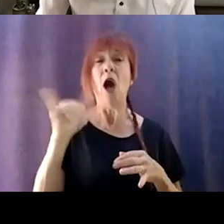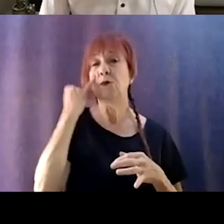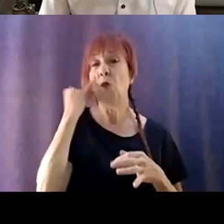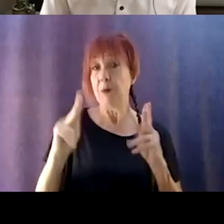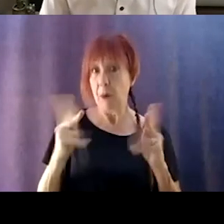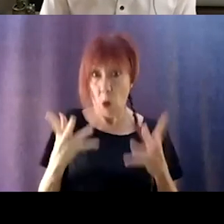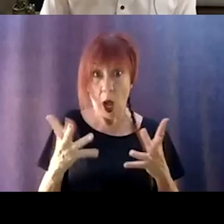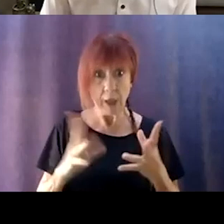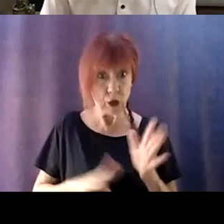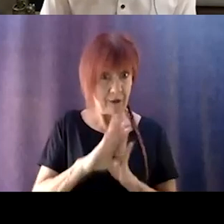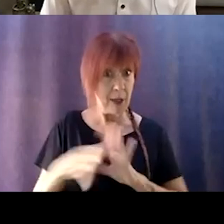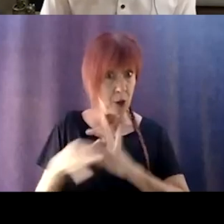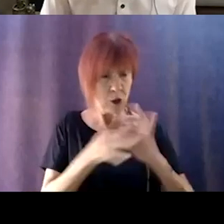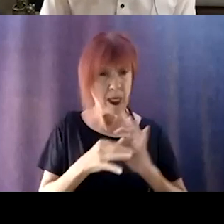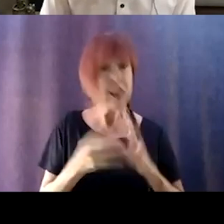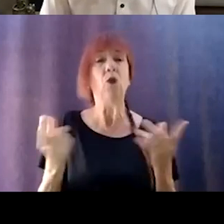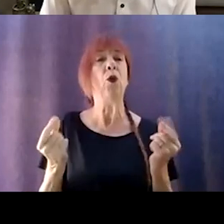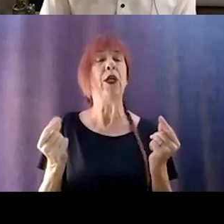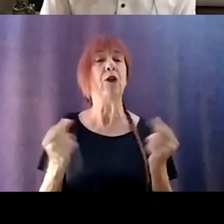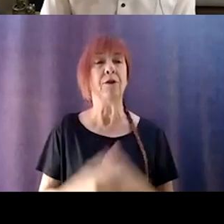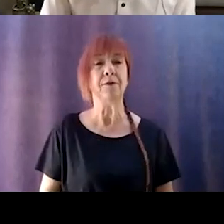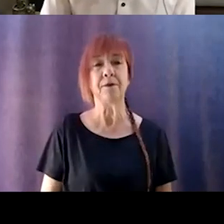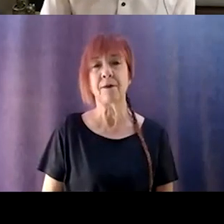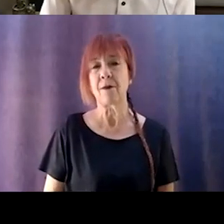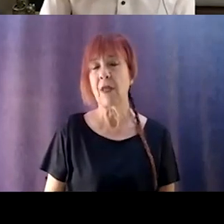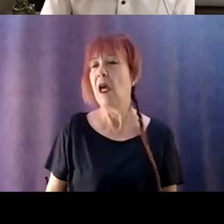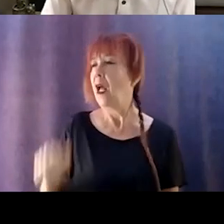that? Yeah, absolutely. Well, as Ayanna said,